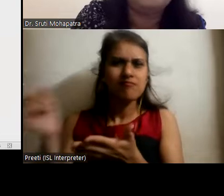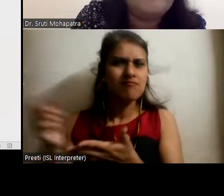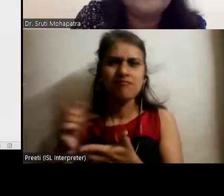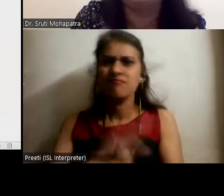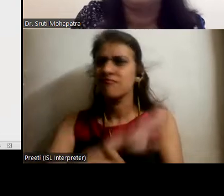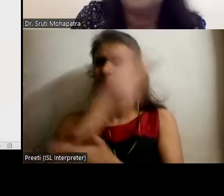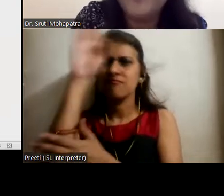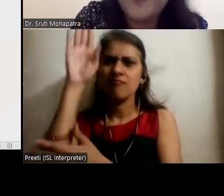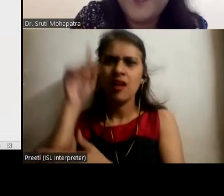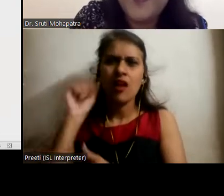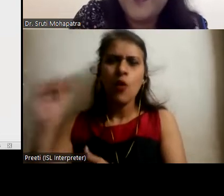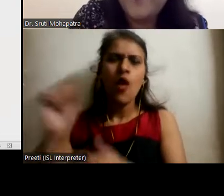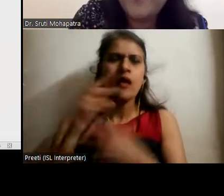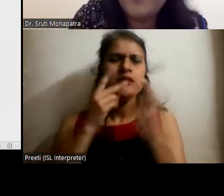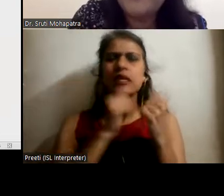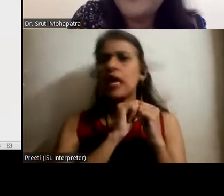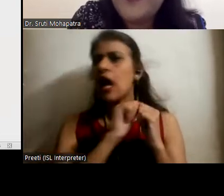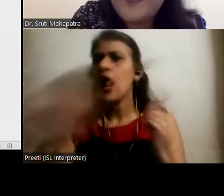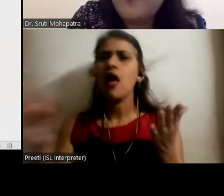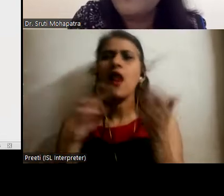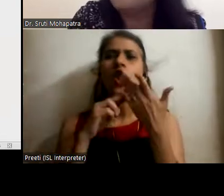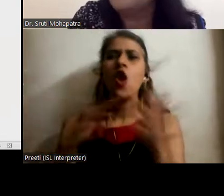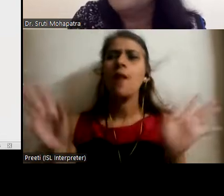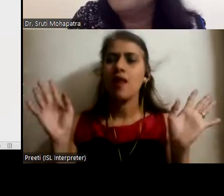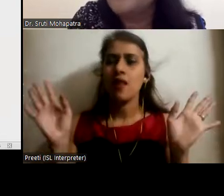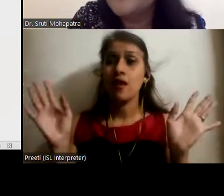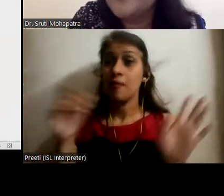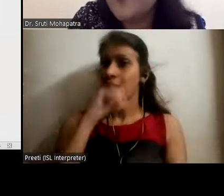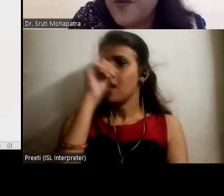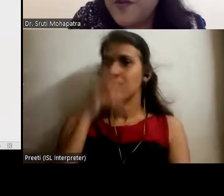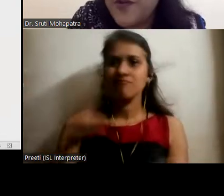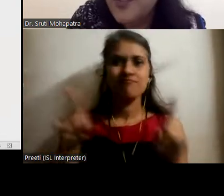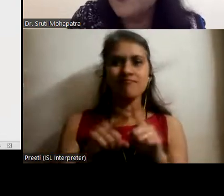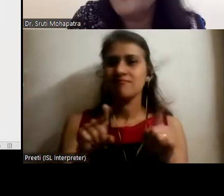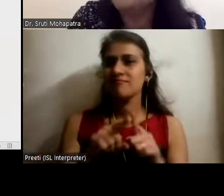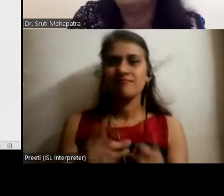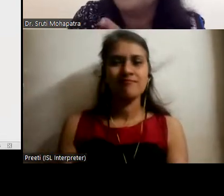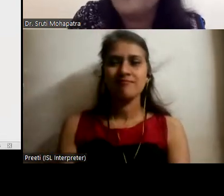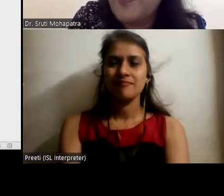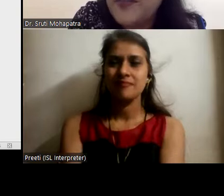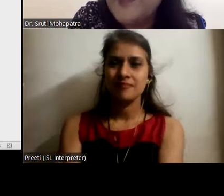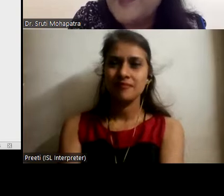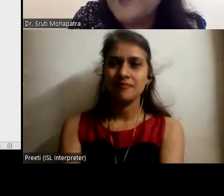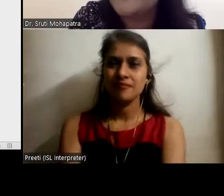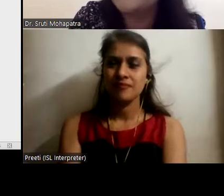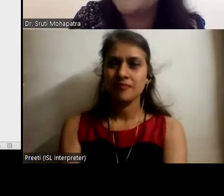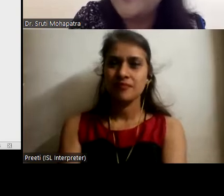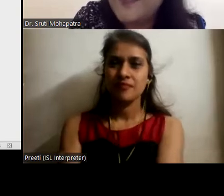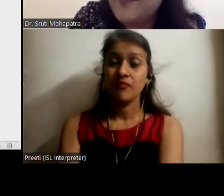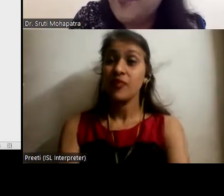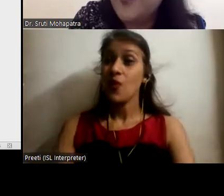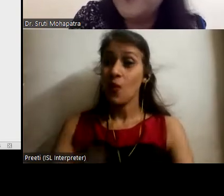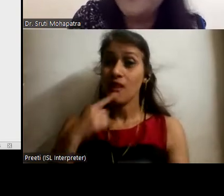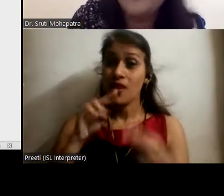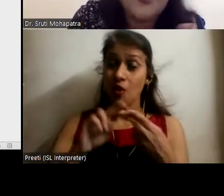could do everything normally. But in India, we have not yet reached this point. So when you talk about